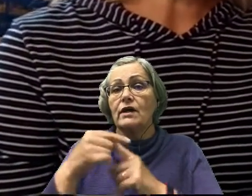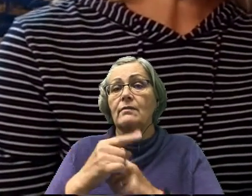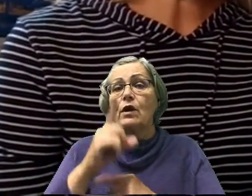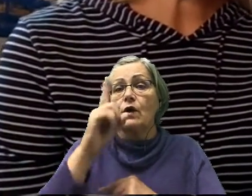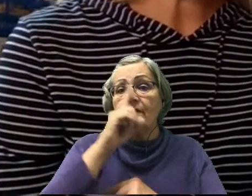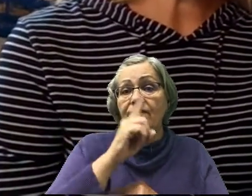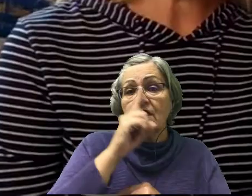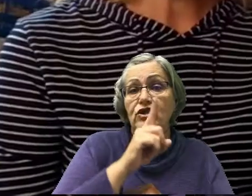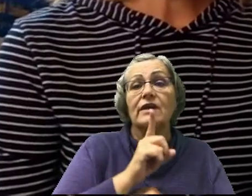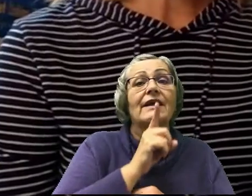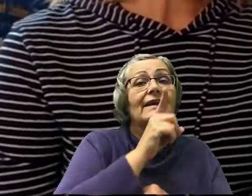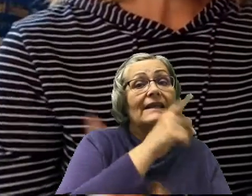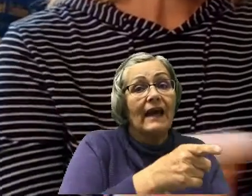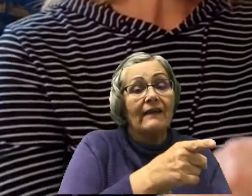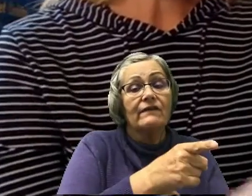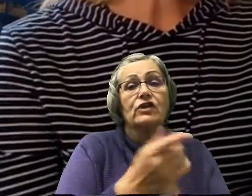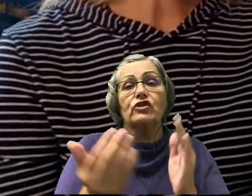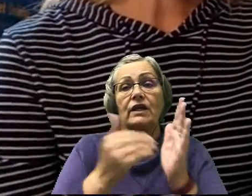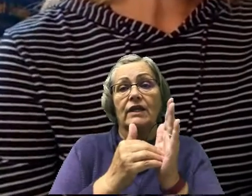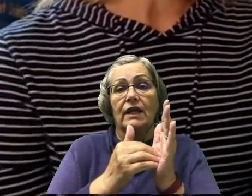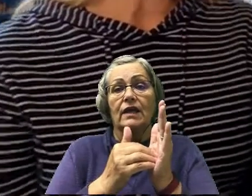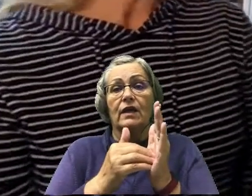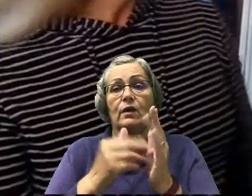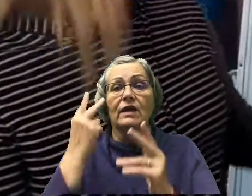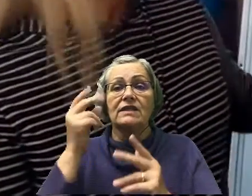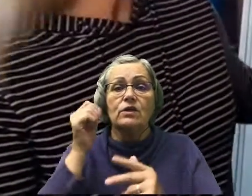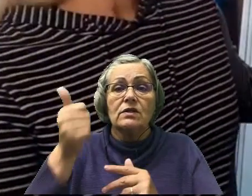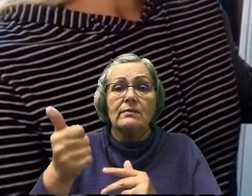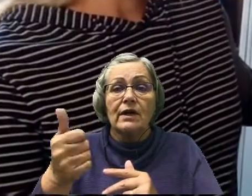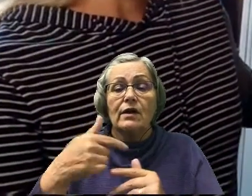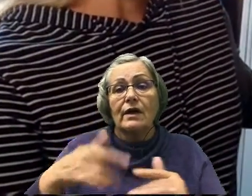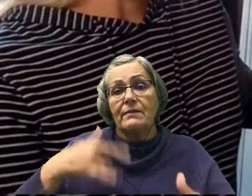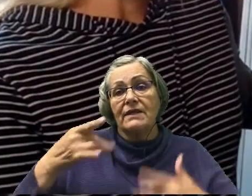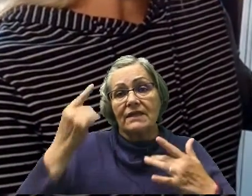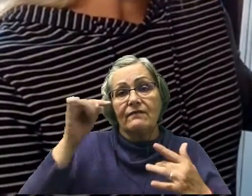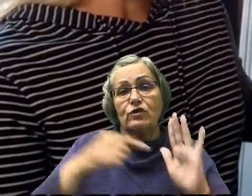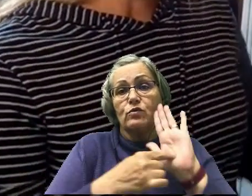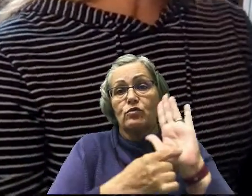and nonfiction again. And when I come back and see you tomorrow, I'm excited for you